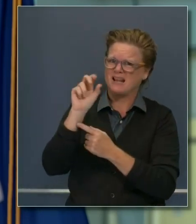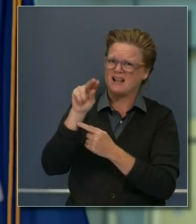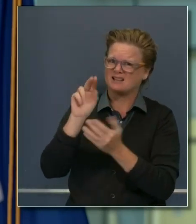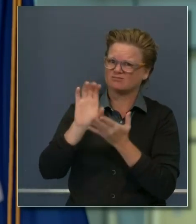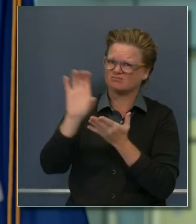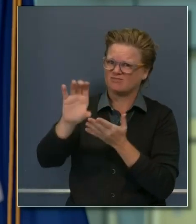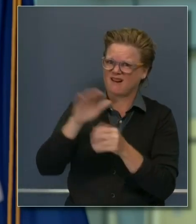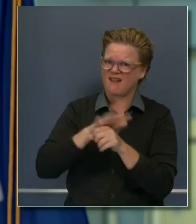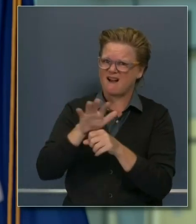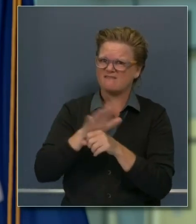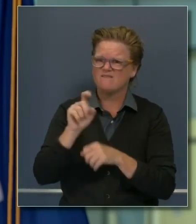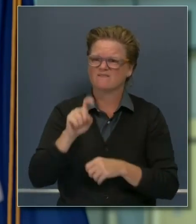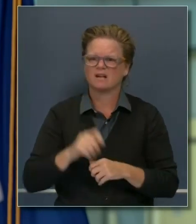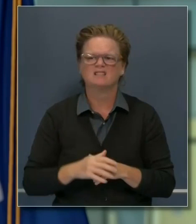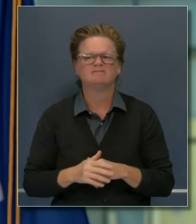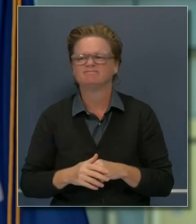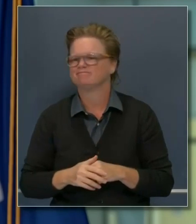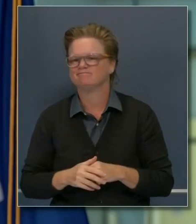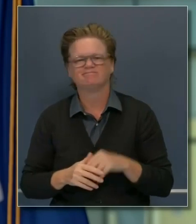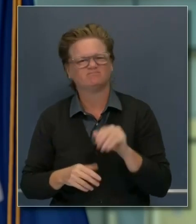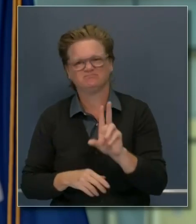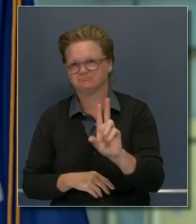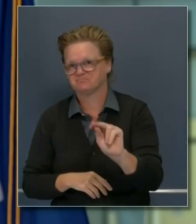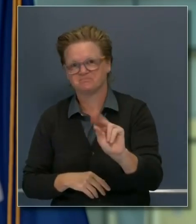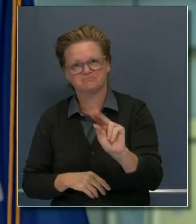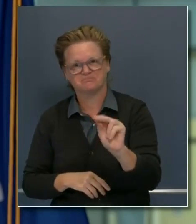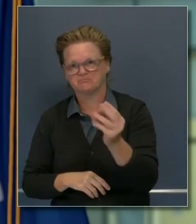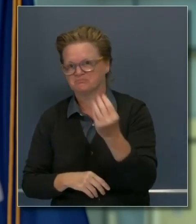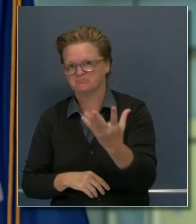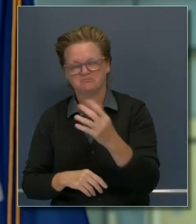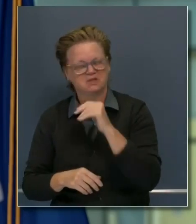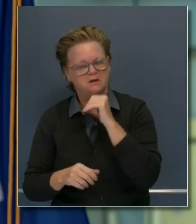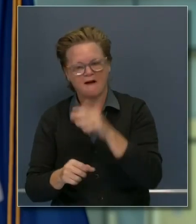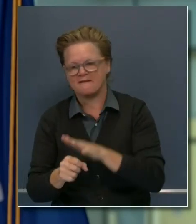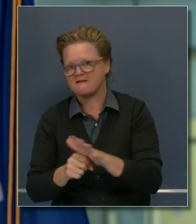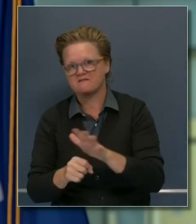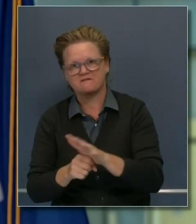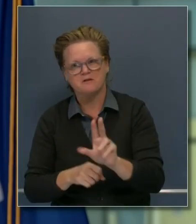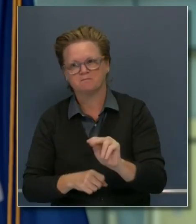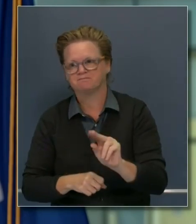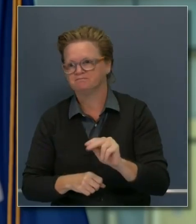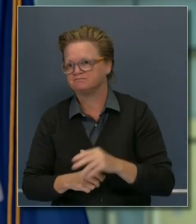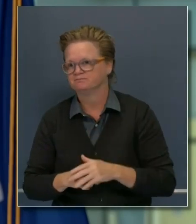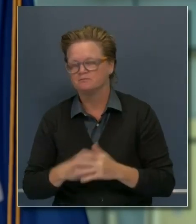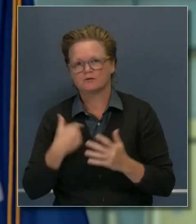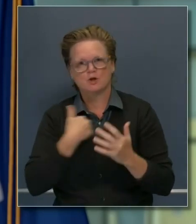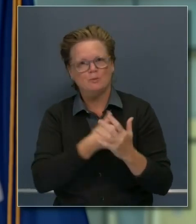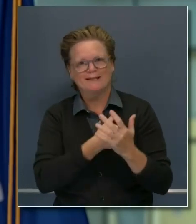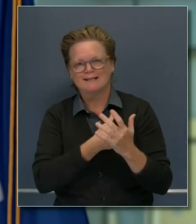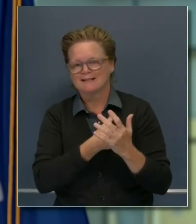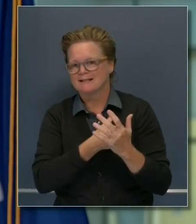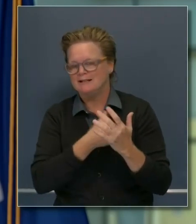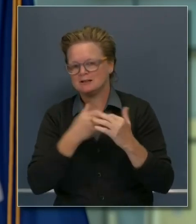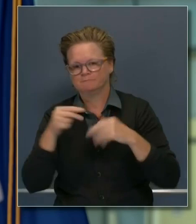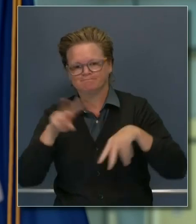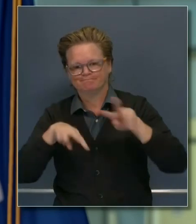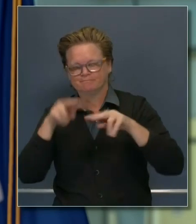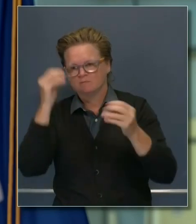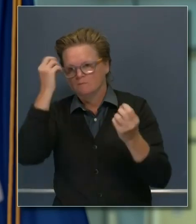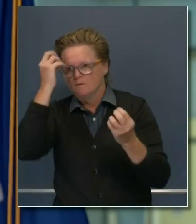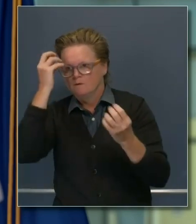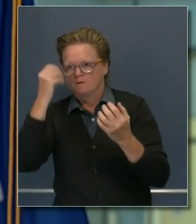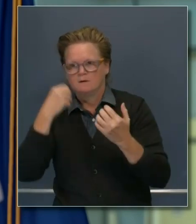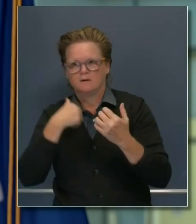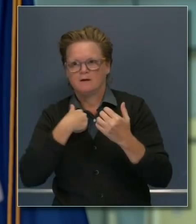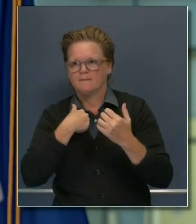comprehensive strategy in record period of time, but a very thoughtful, judicious process to help support PG&E's emergence from